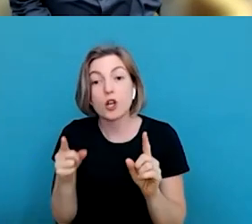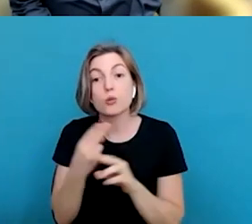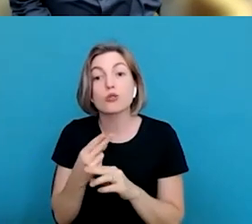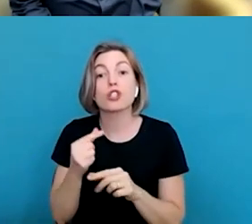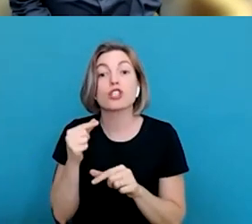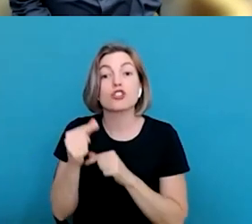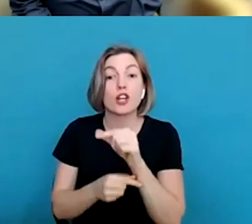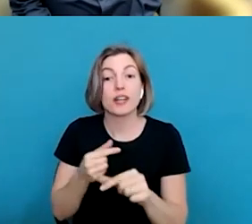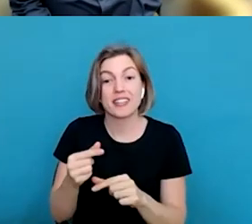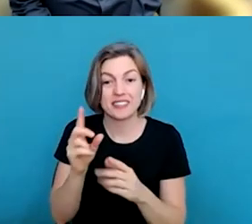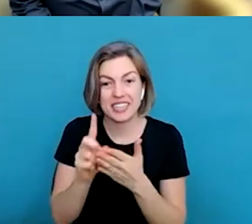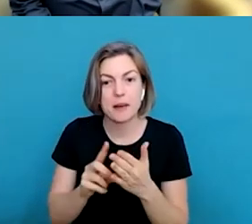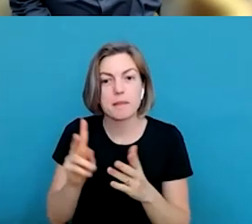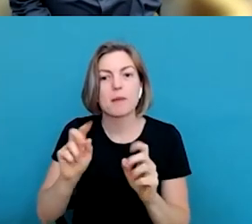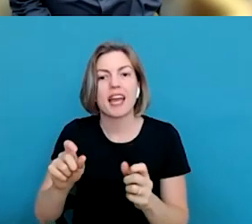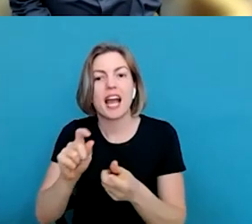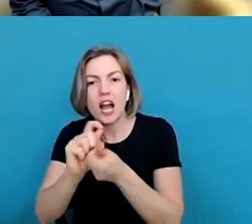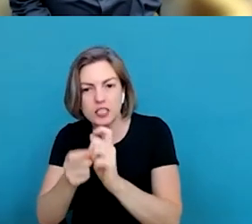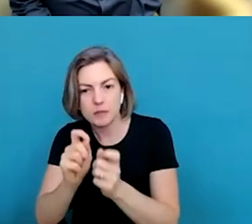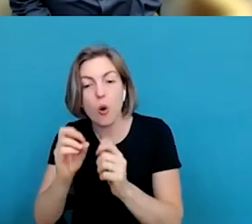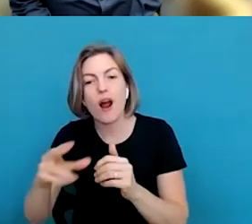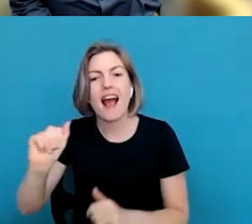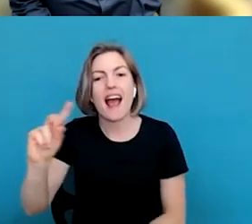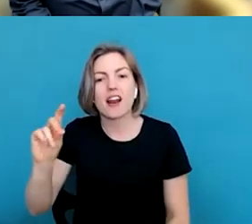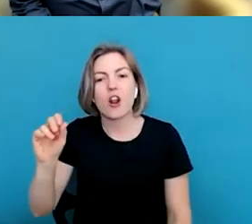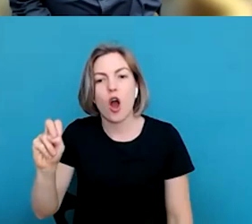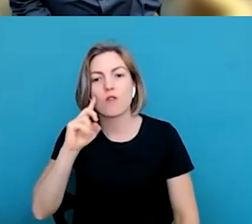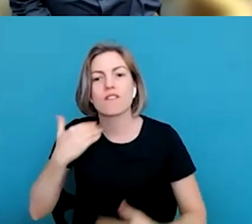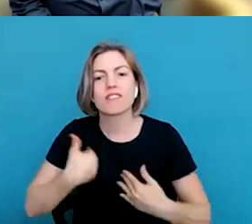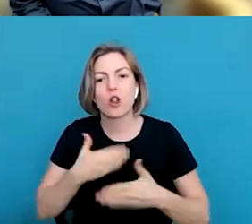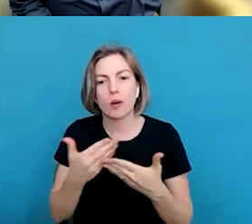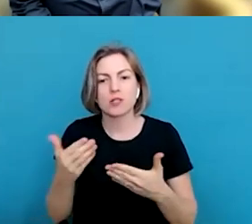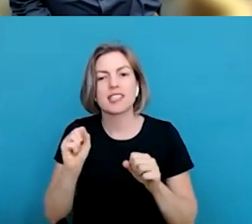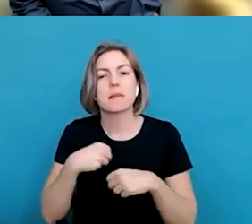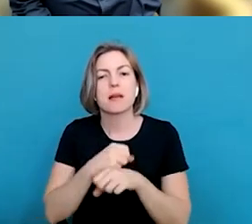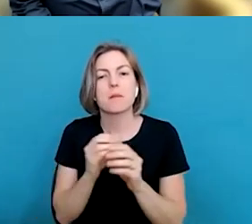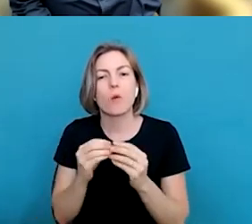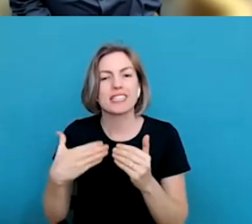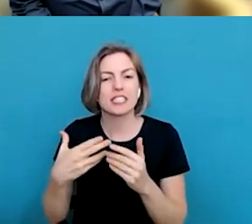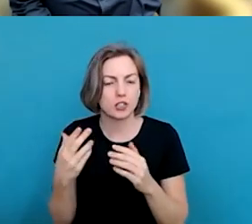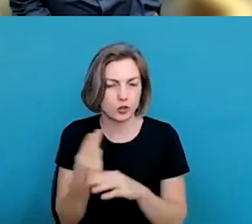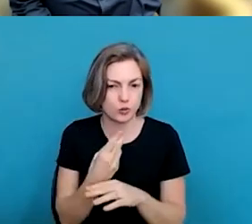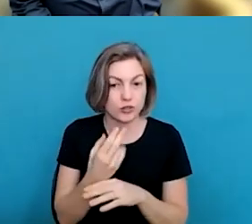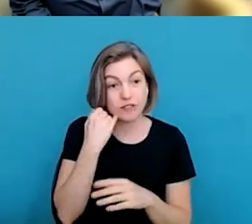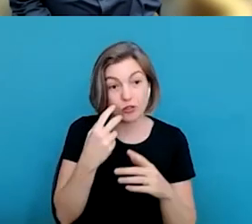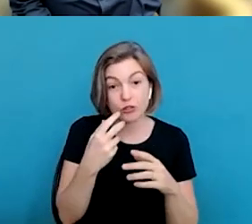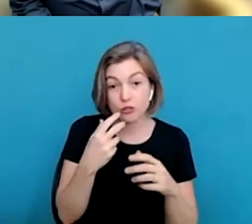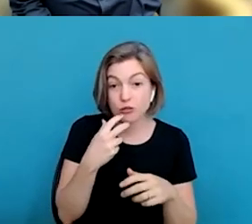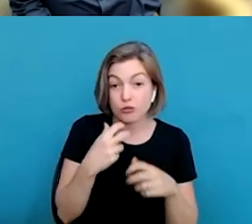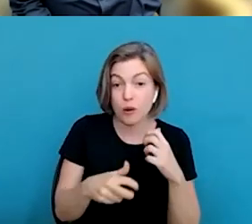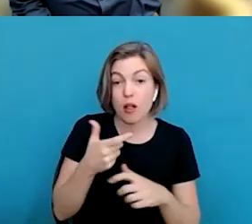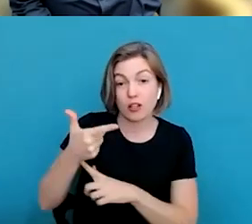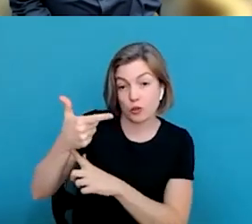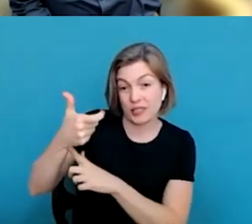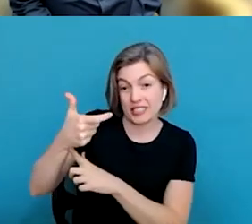people customize them, or add-ons for existing physical objects that can make them easier to use. So if you have trouble squeezing a spray bottle, how